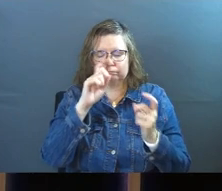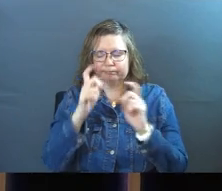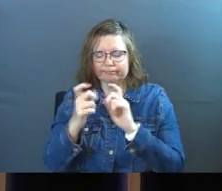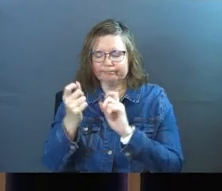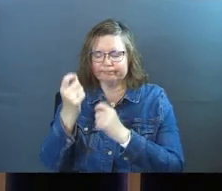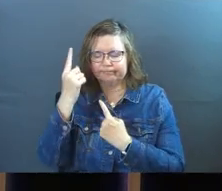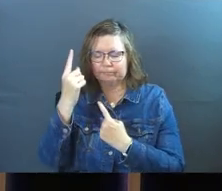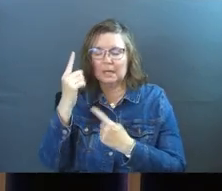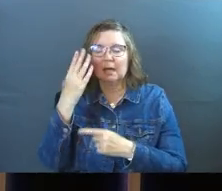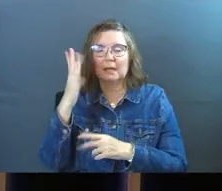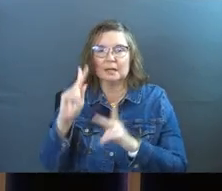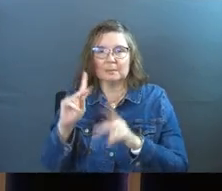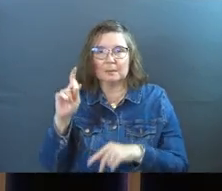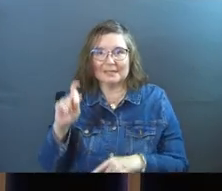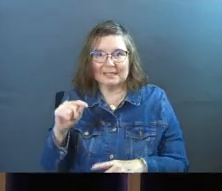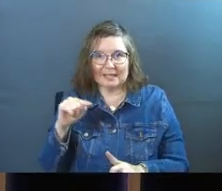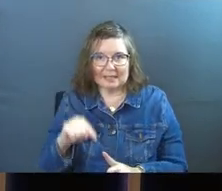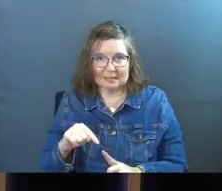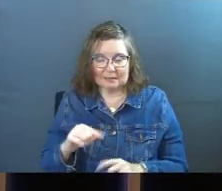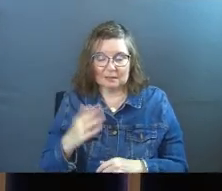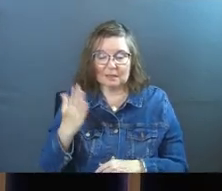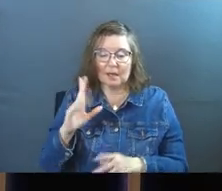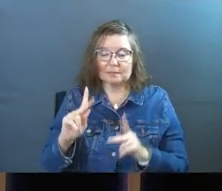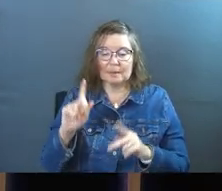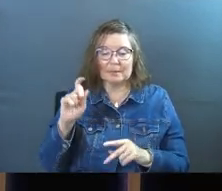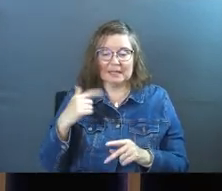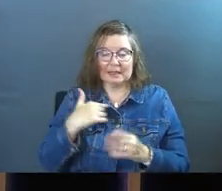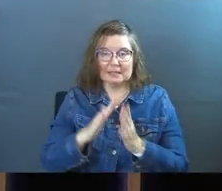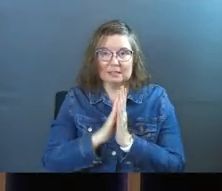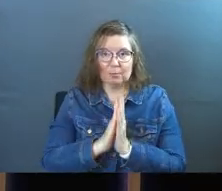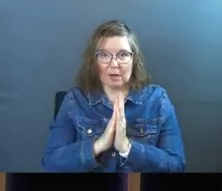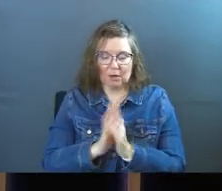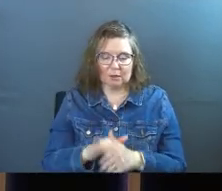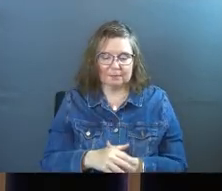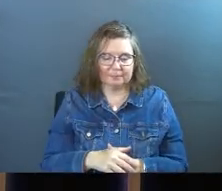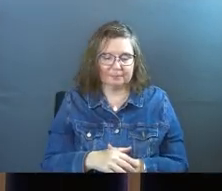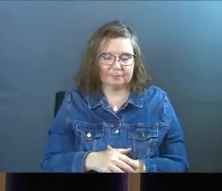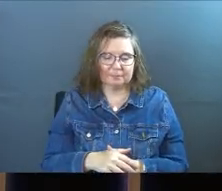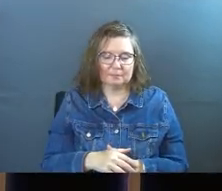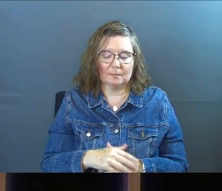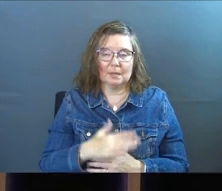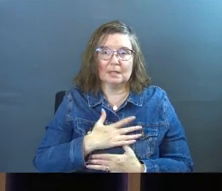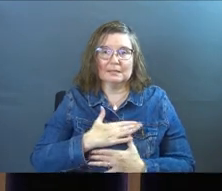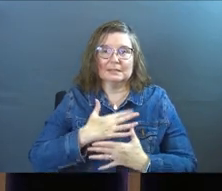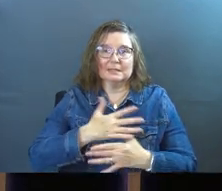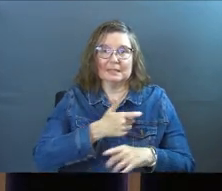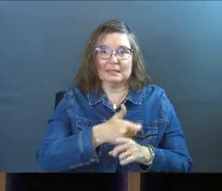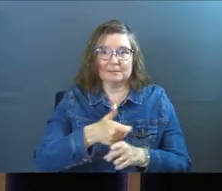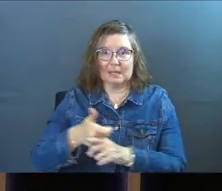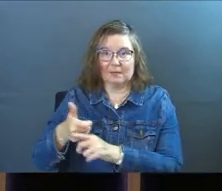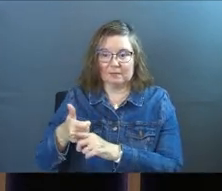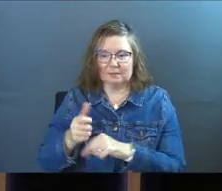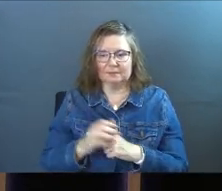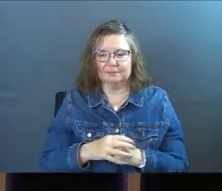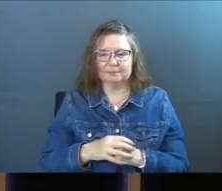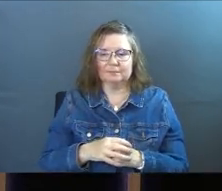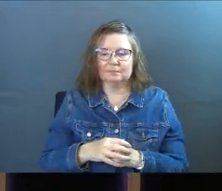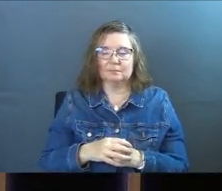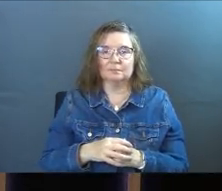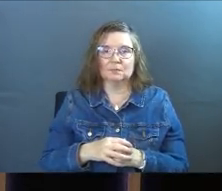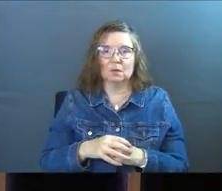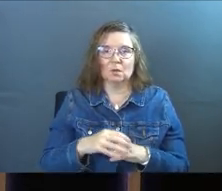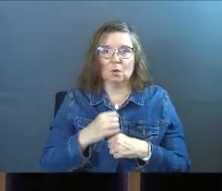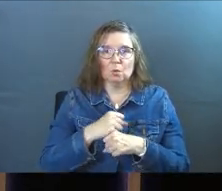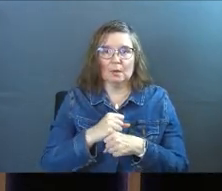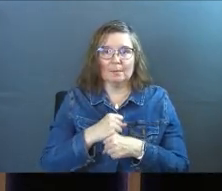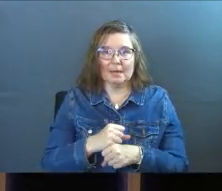God's people need this. God's people need this prayer to sing themselves. So he crafts